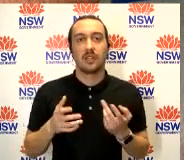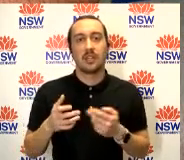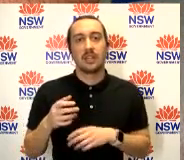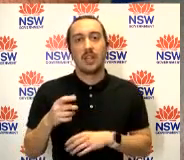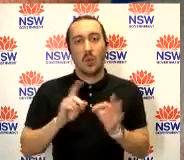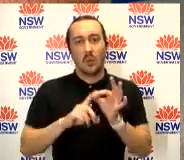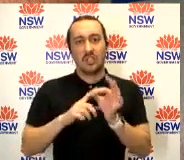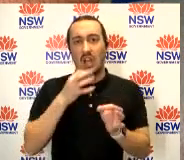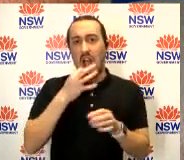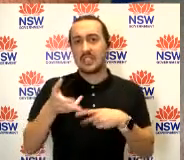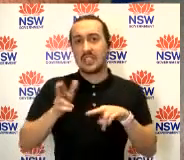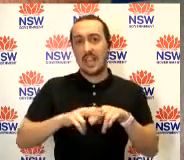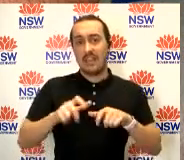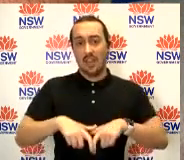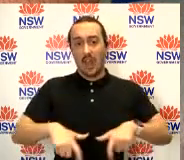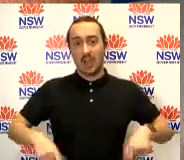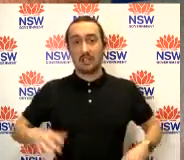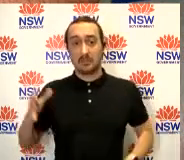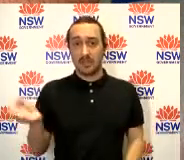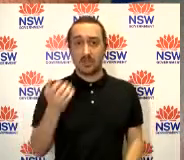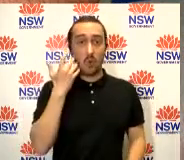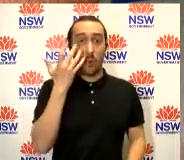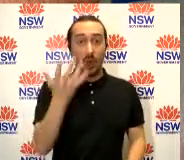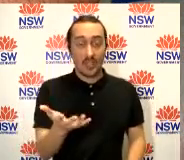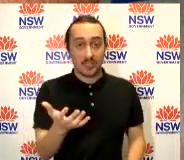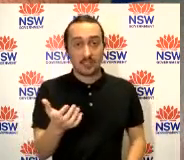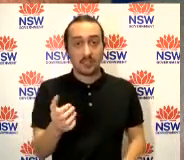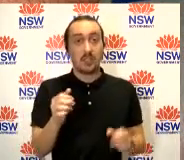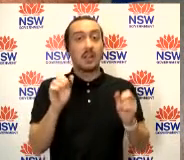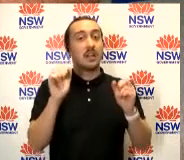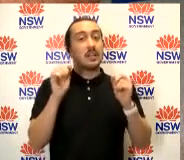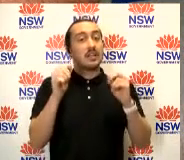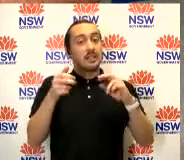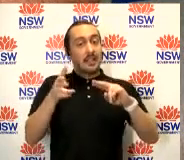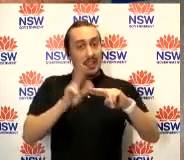if that's what you've decided to use and that's how it works on site, then yes, you do.